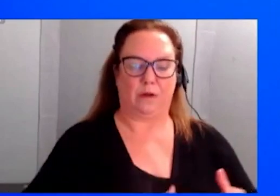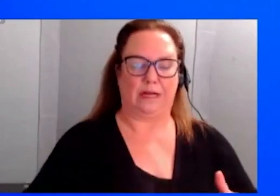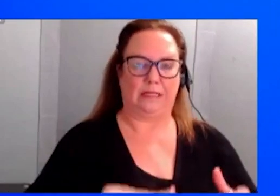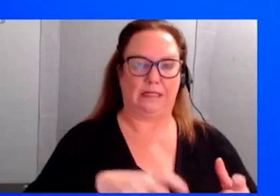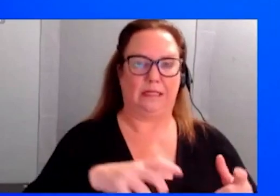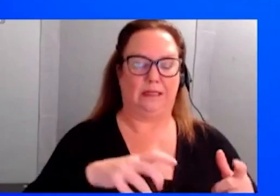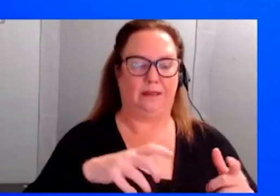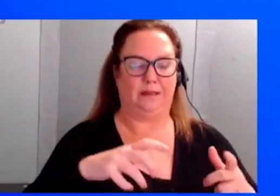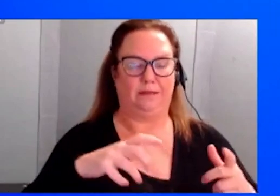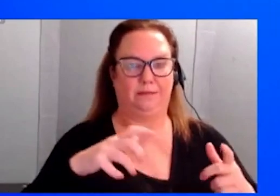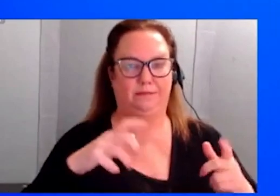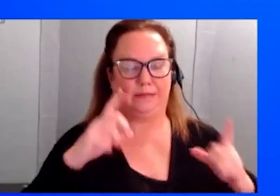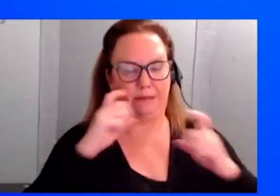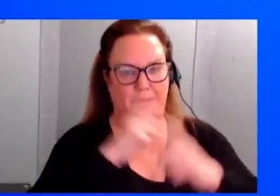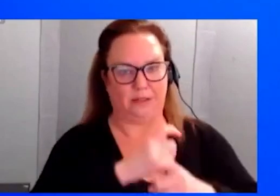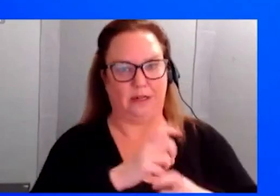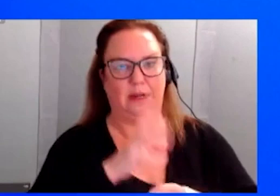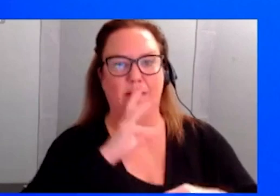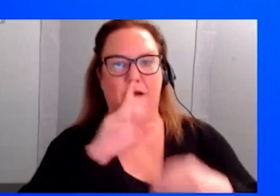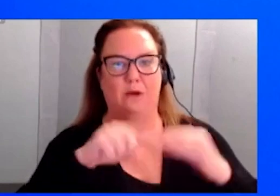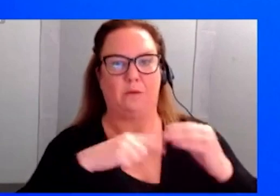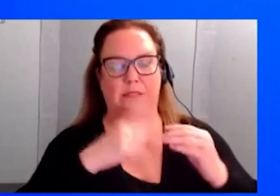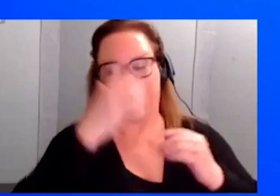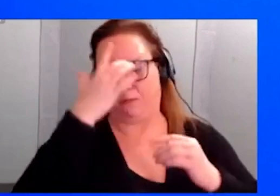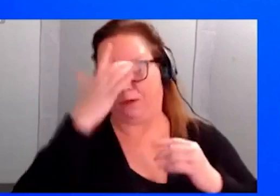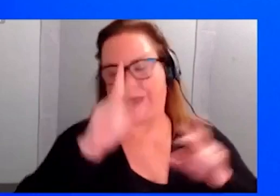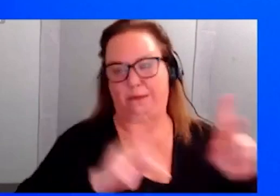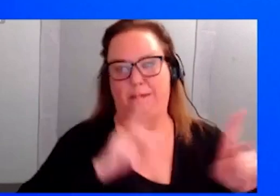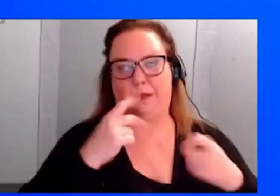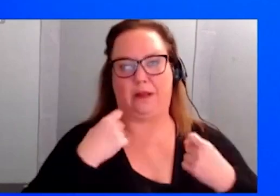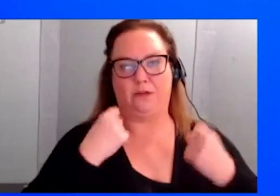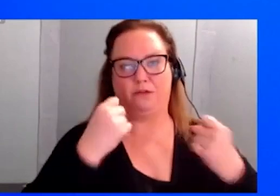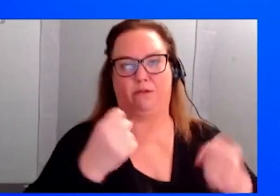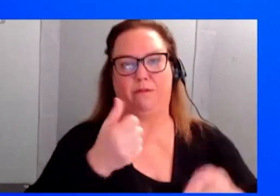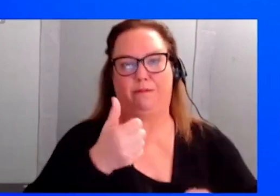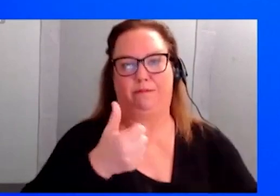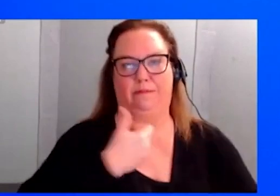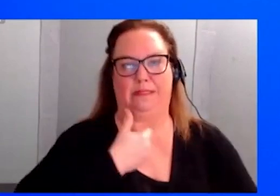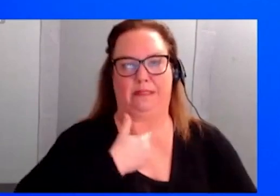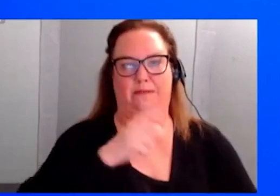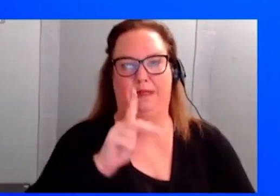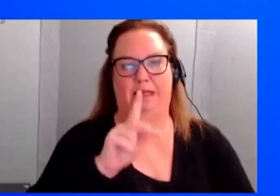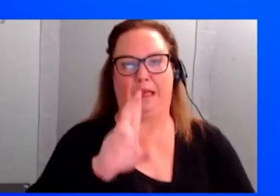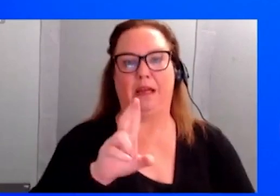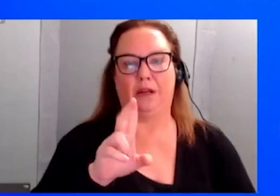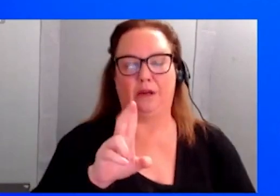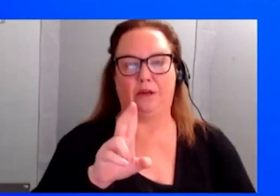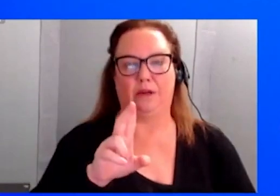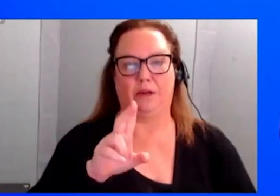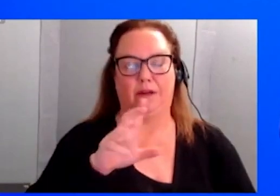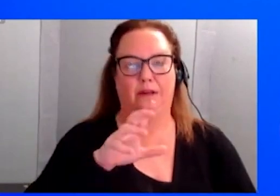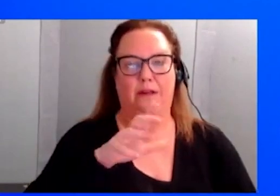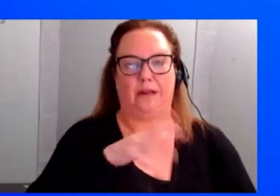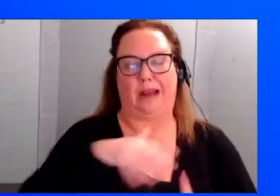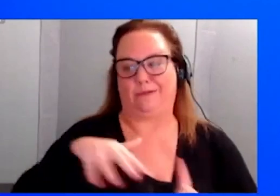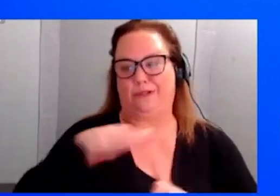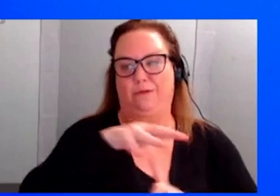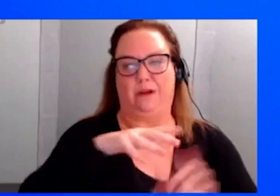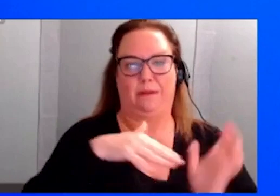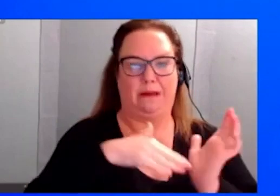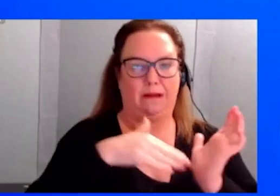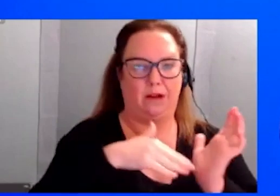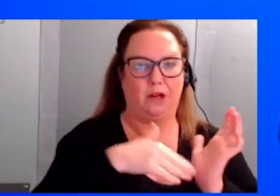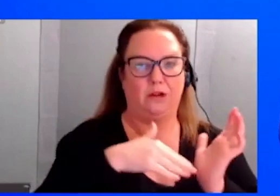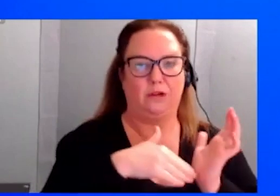with some very brilliant people here, I immediately drove myself to KU and was surrounded by doctors